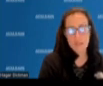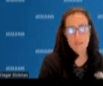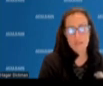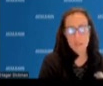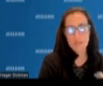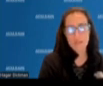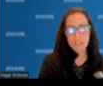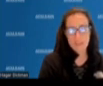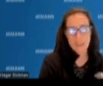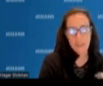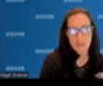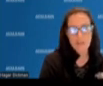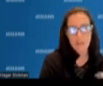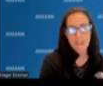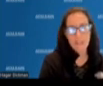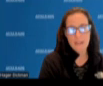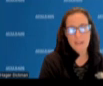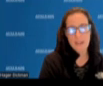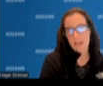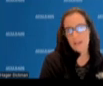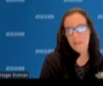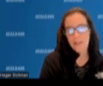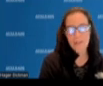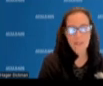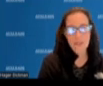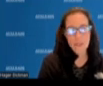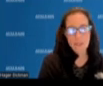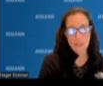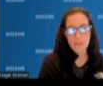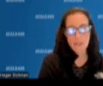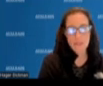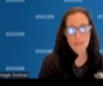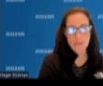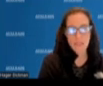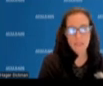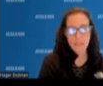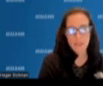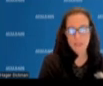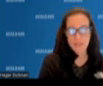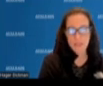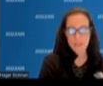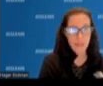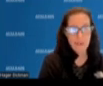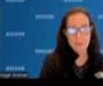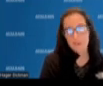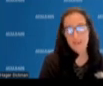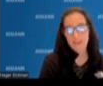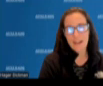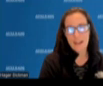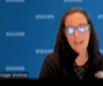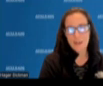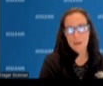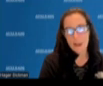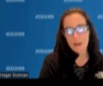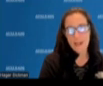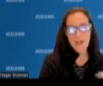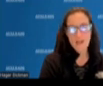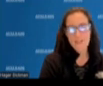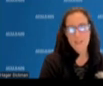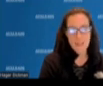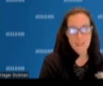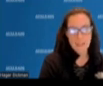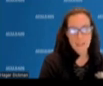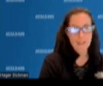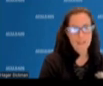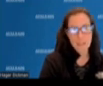time and put in their vote and speak out, and that they have their constituents behind us. So yes, I encourage you to vote. To call.